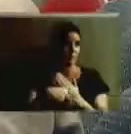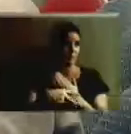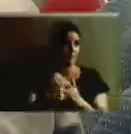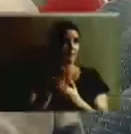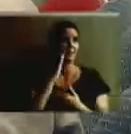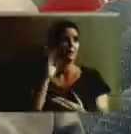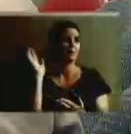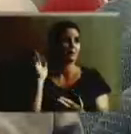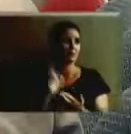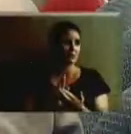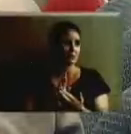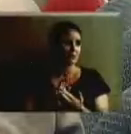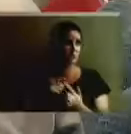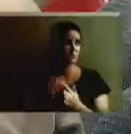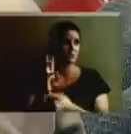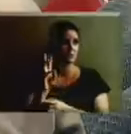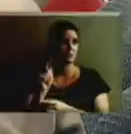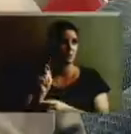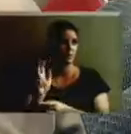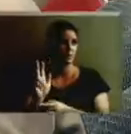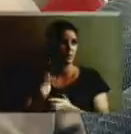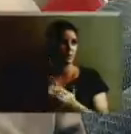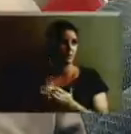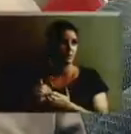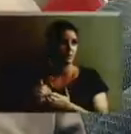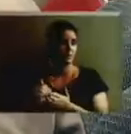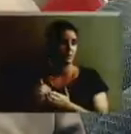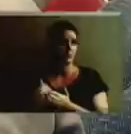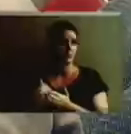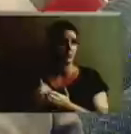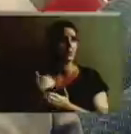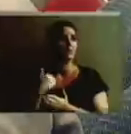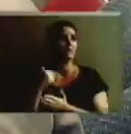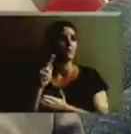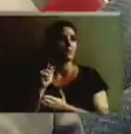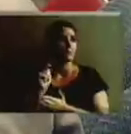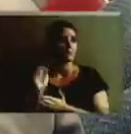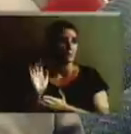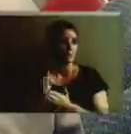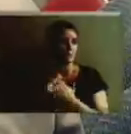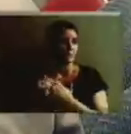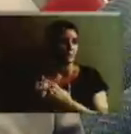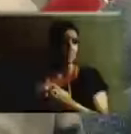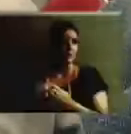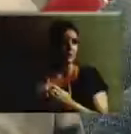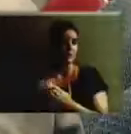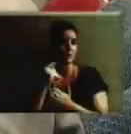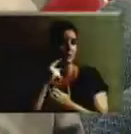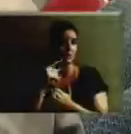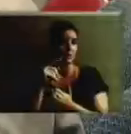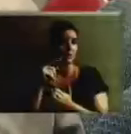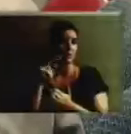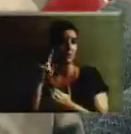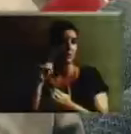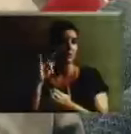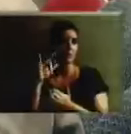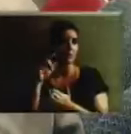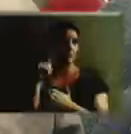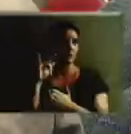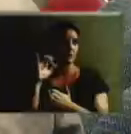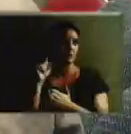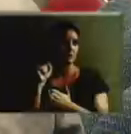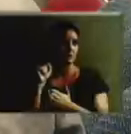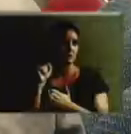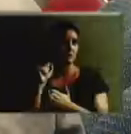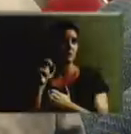reduce that then now to $6.3 million. We have $3.5 million in utilities. We have